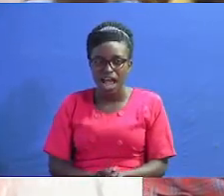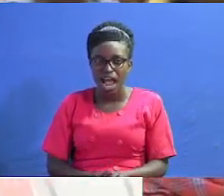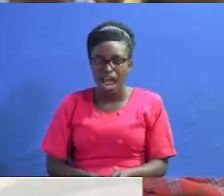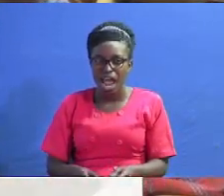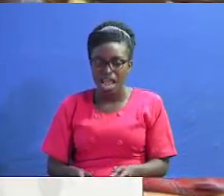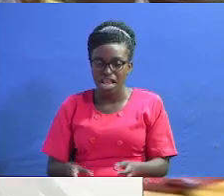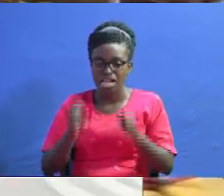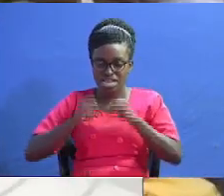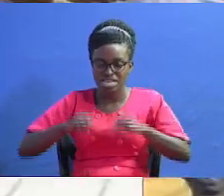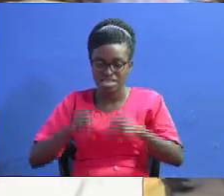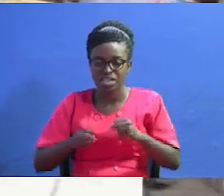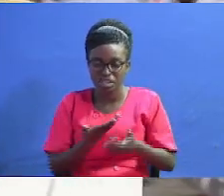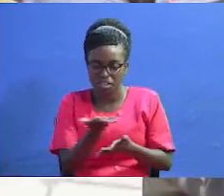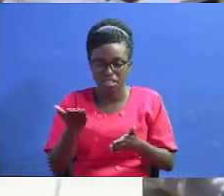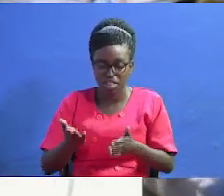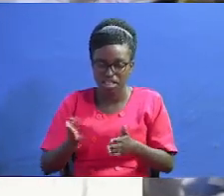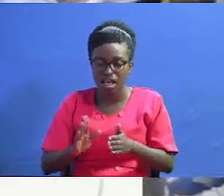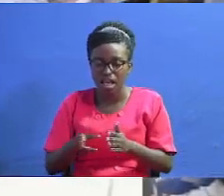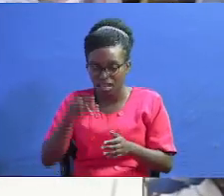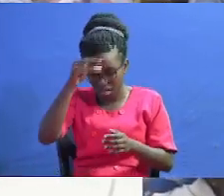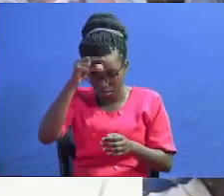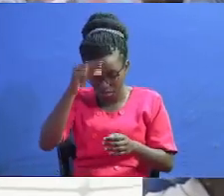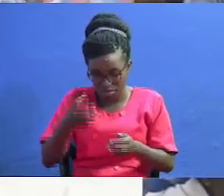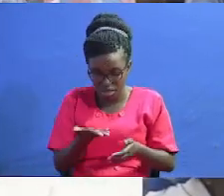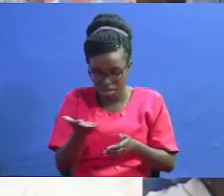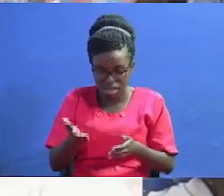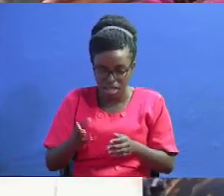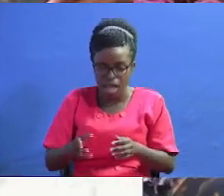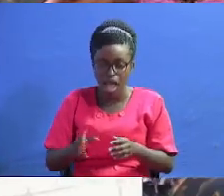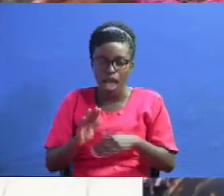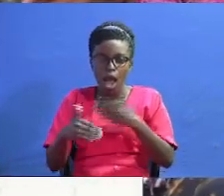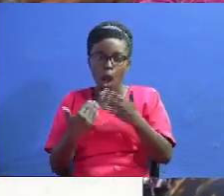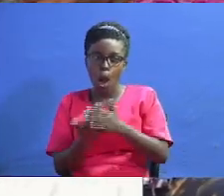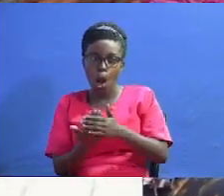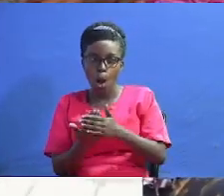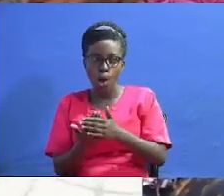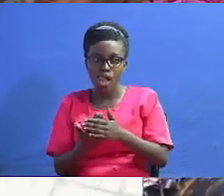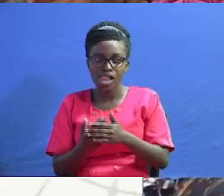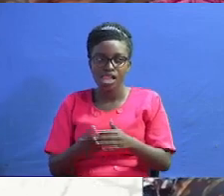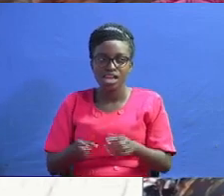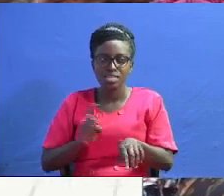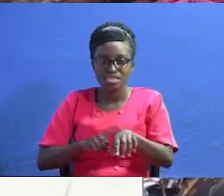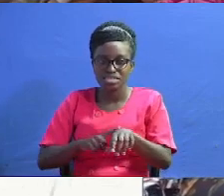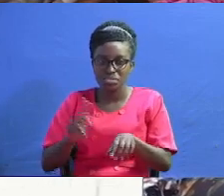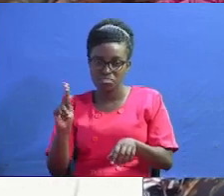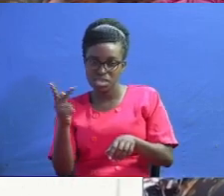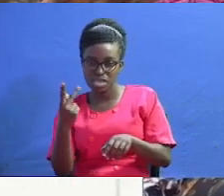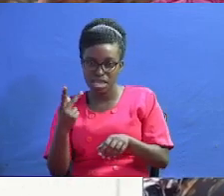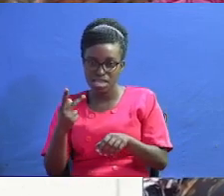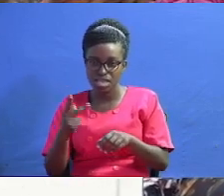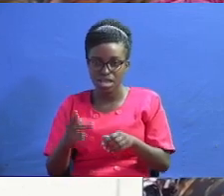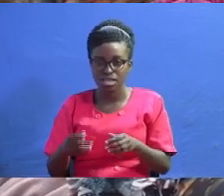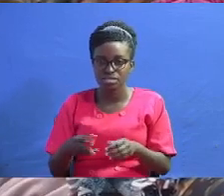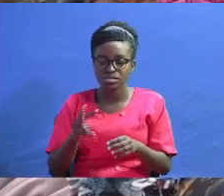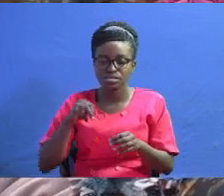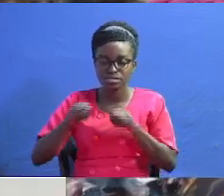According to KHRC, the government failed to implement a timely national response plan despite a warning from the Kenya Meteorological